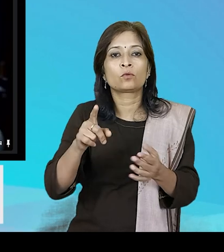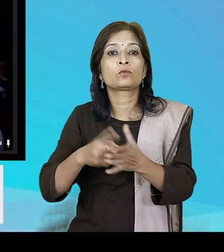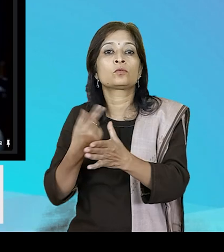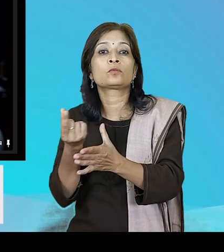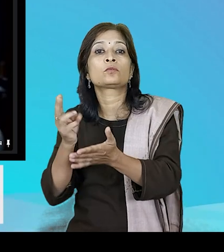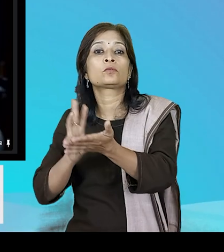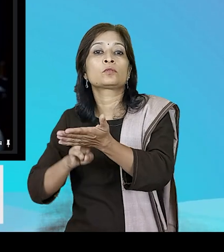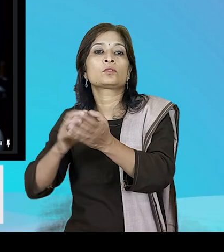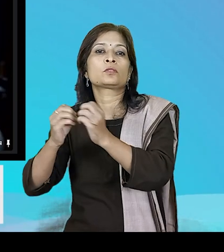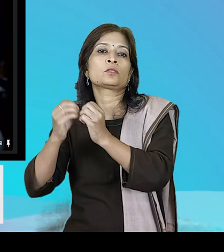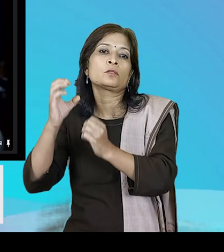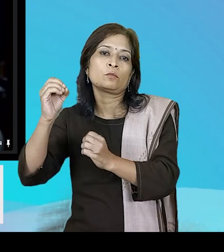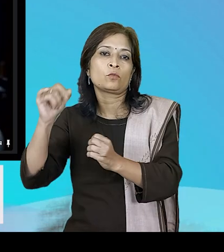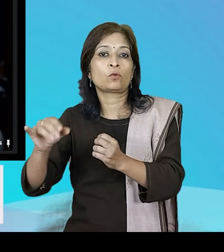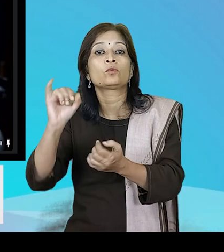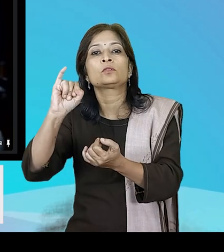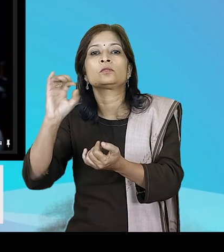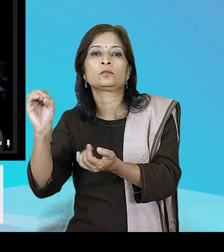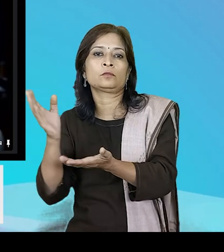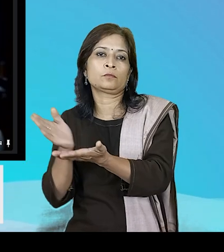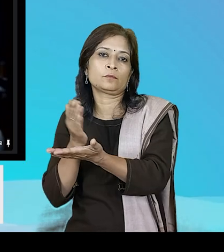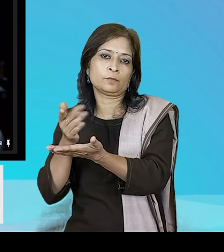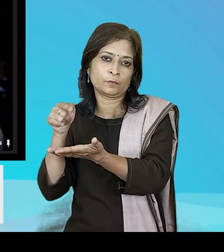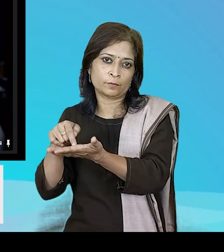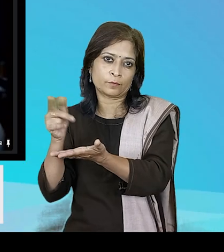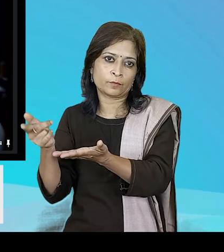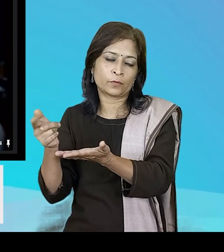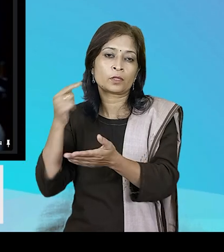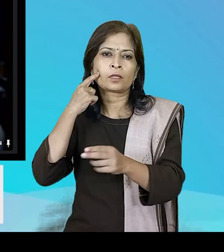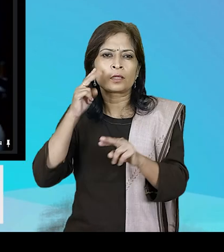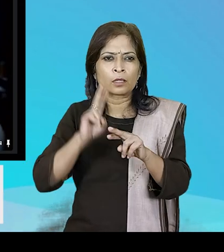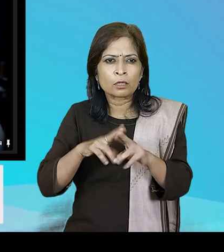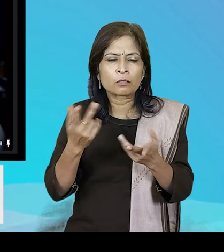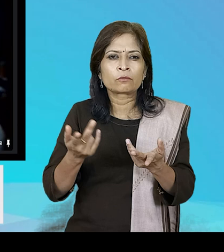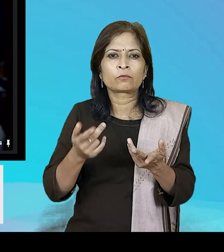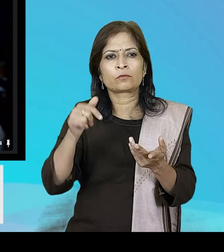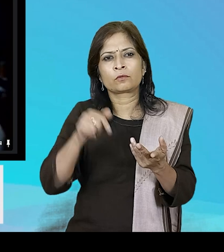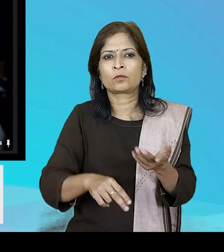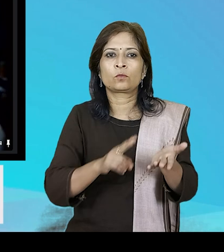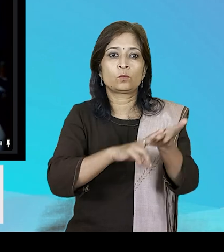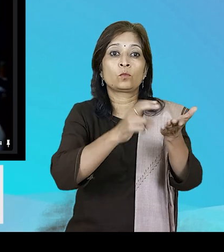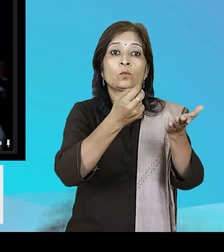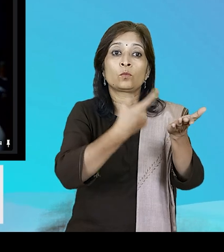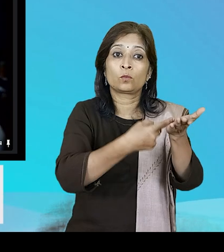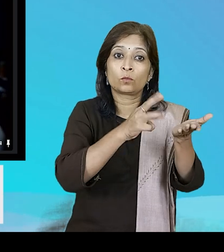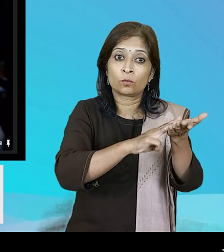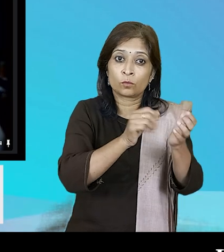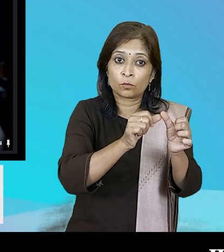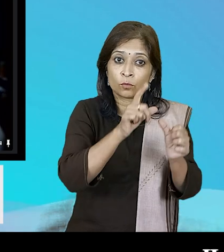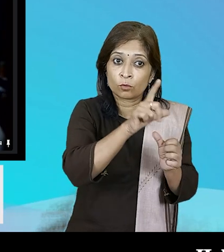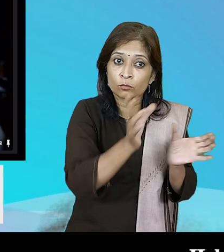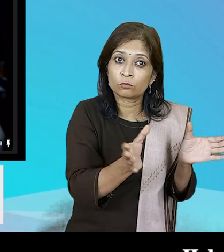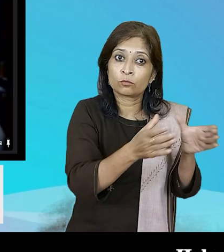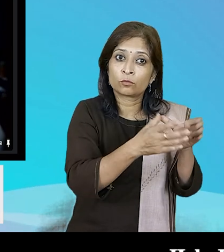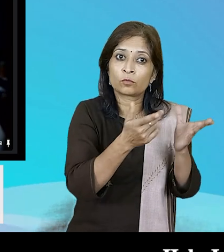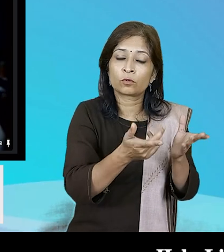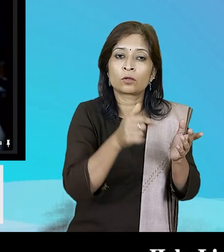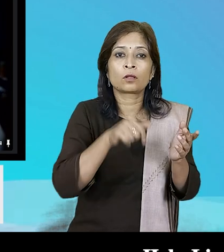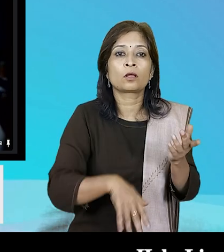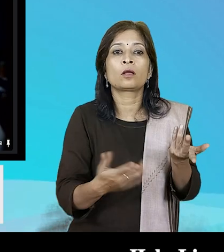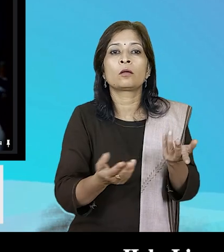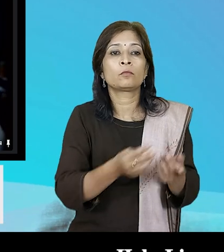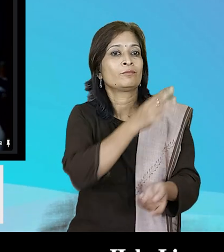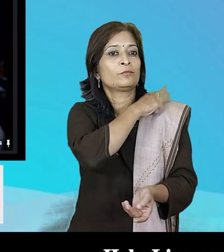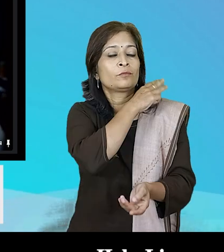these Okay. the 60-page booklet is a jumbo booklet. Similarly, if you're applying under normal category, which is